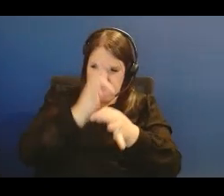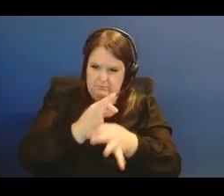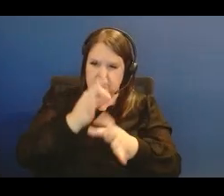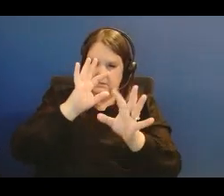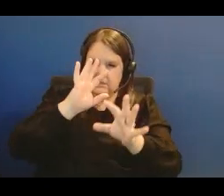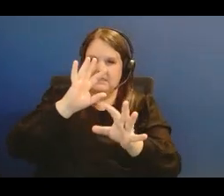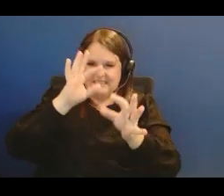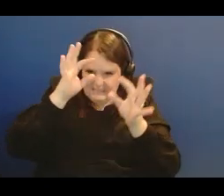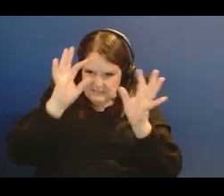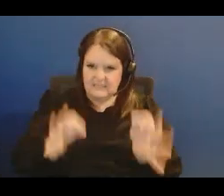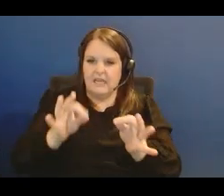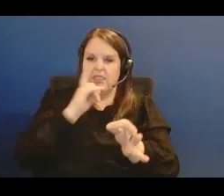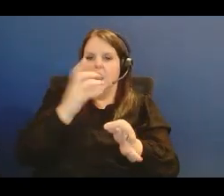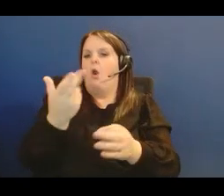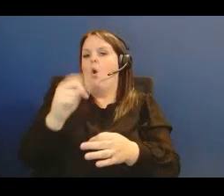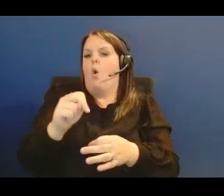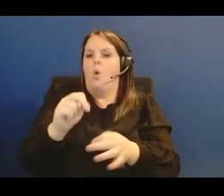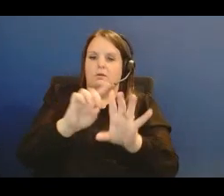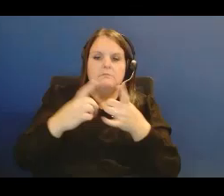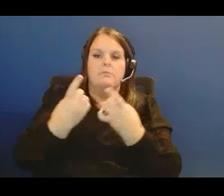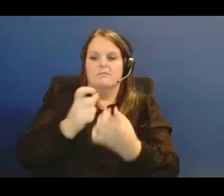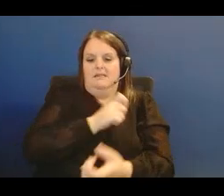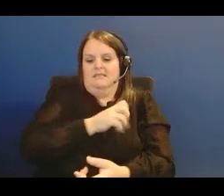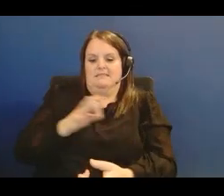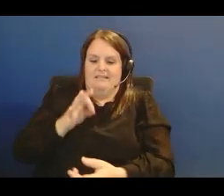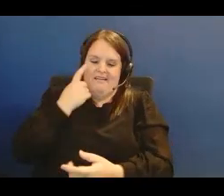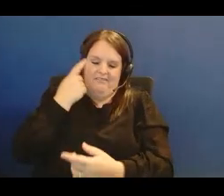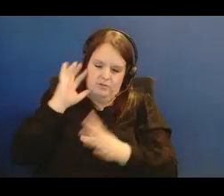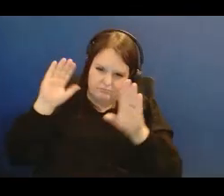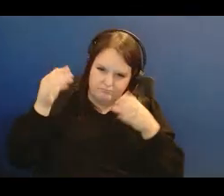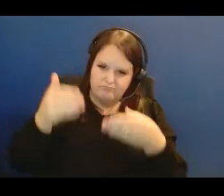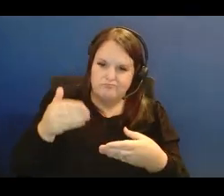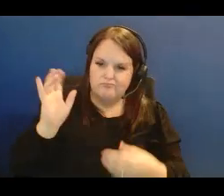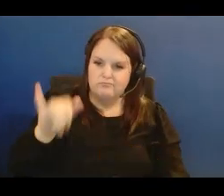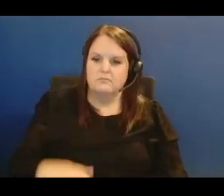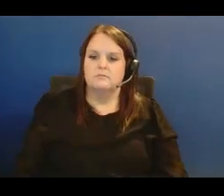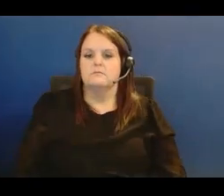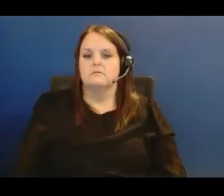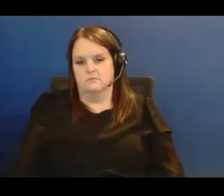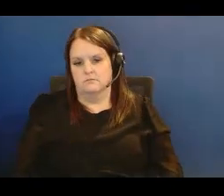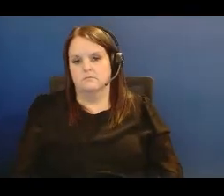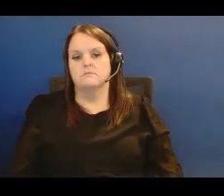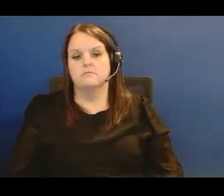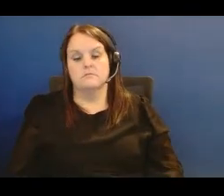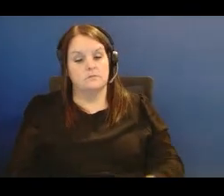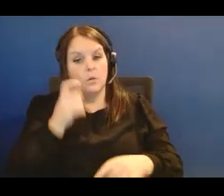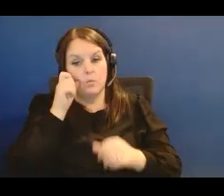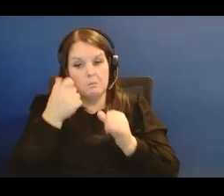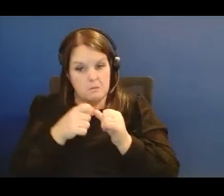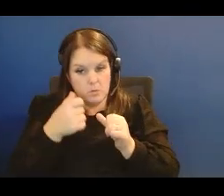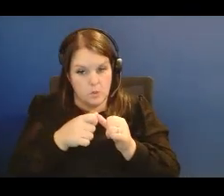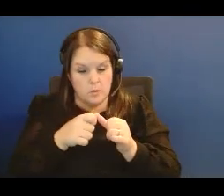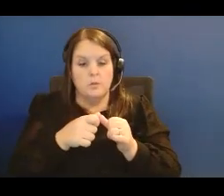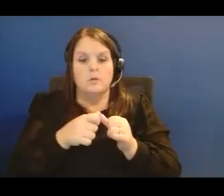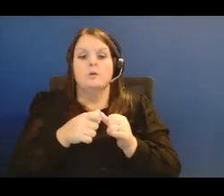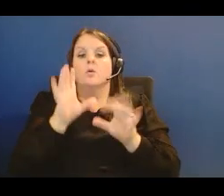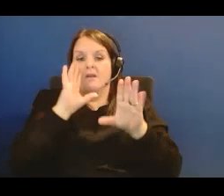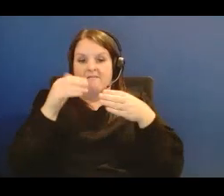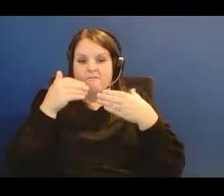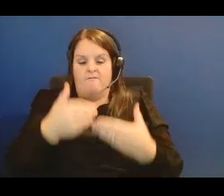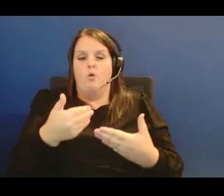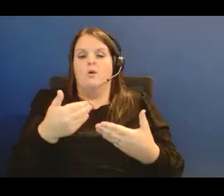own dedicated staff to focus on that. And with this in mind, we focus on vulnerable